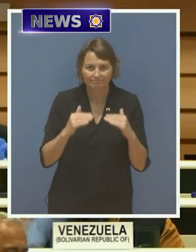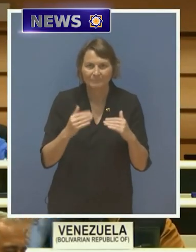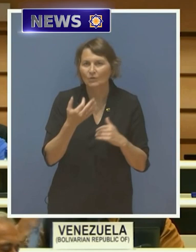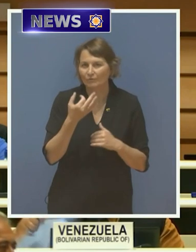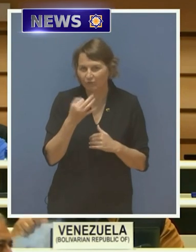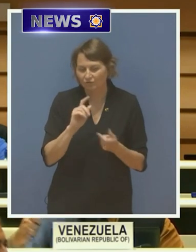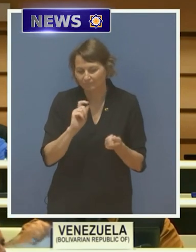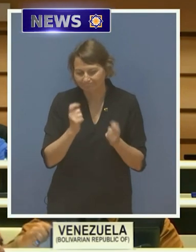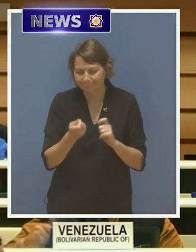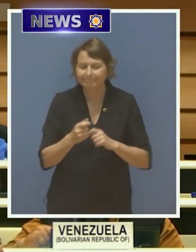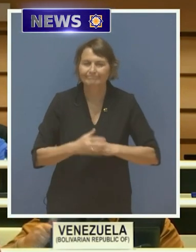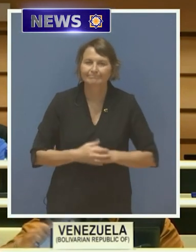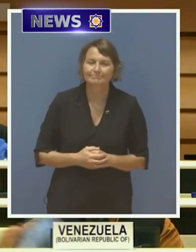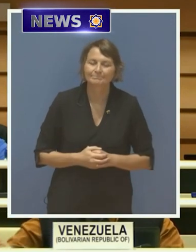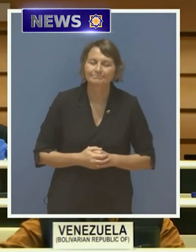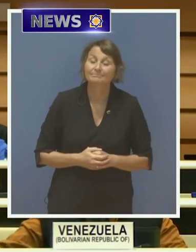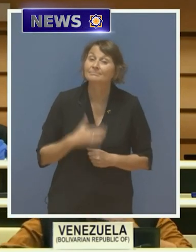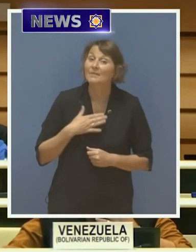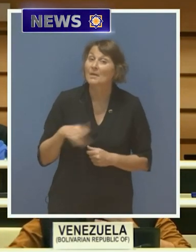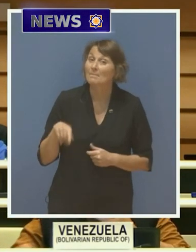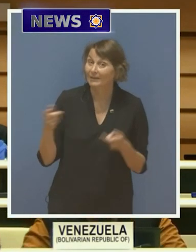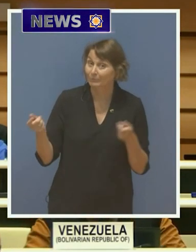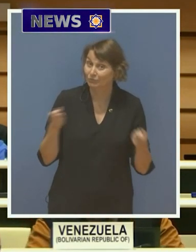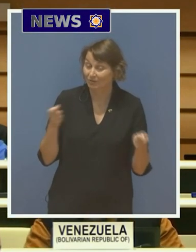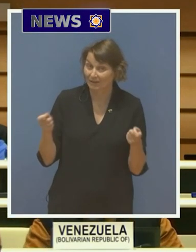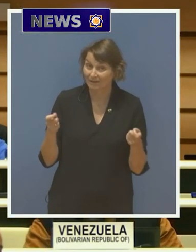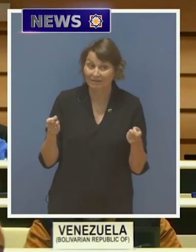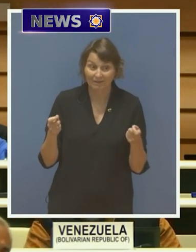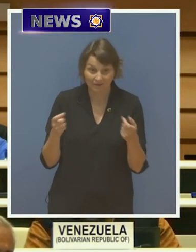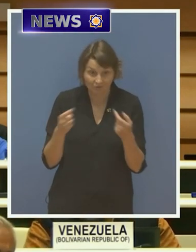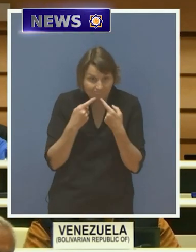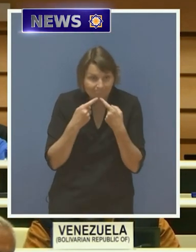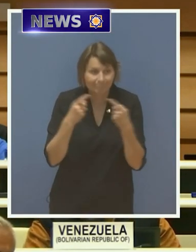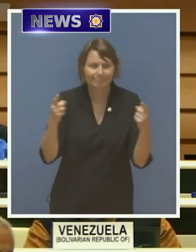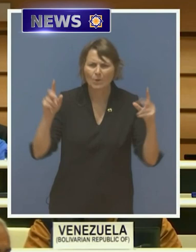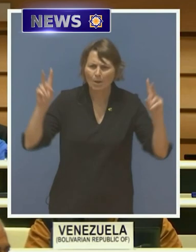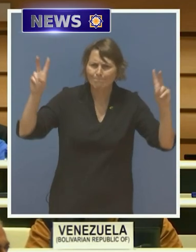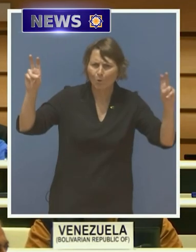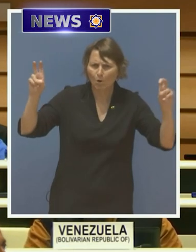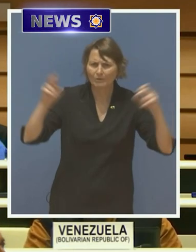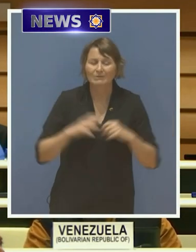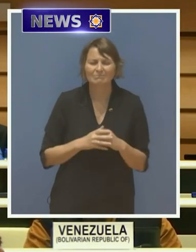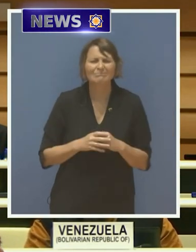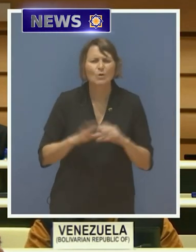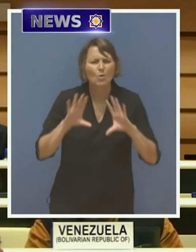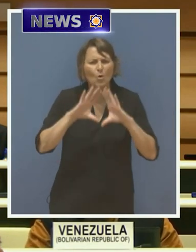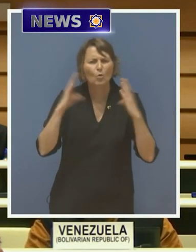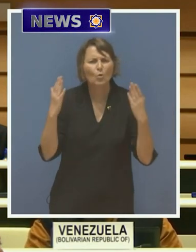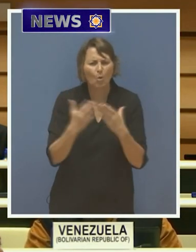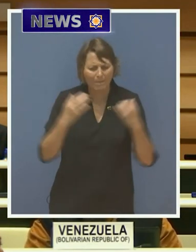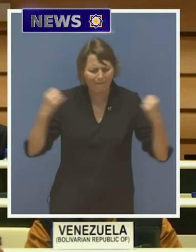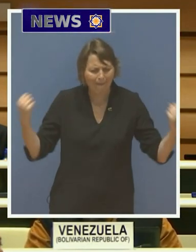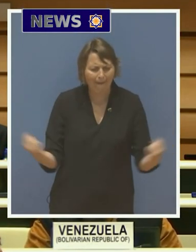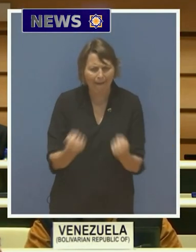to their genetic resources. And what about the indigenous population of Artsakh, who practice a dialect of Armenian and have suffered a war